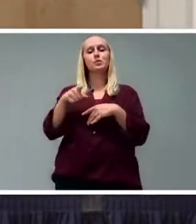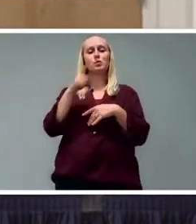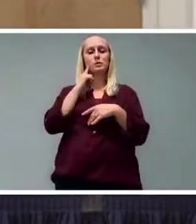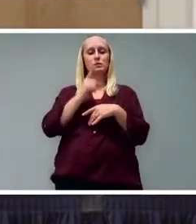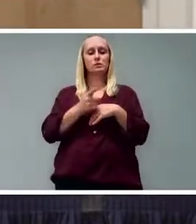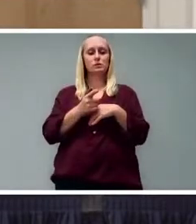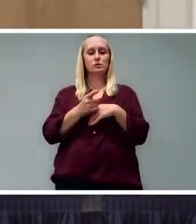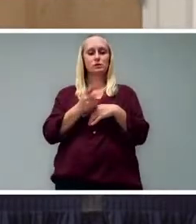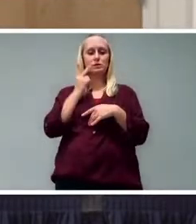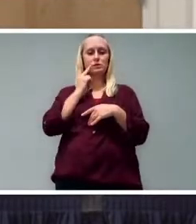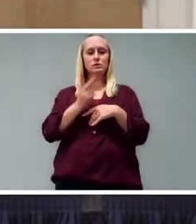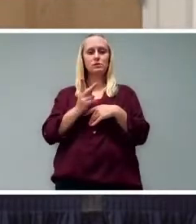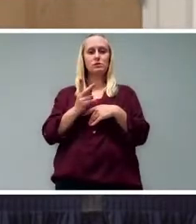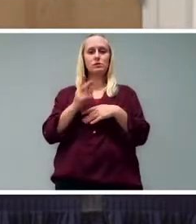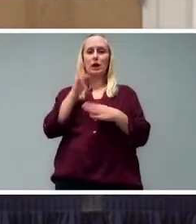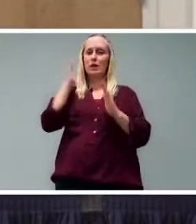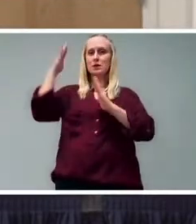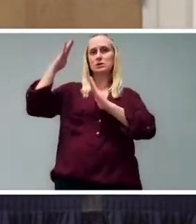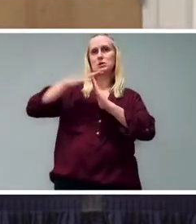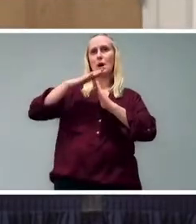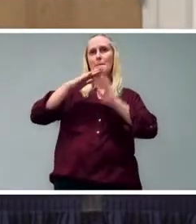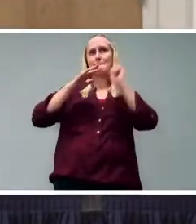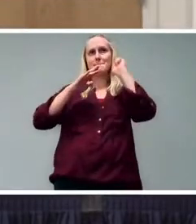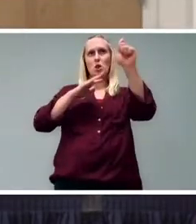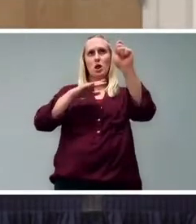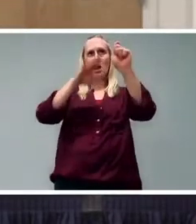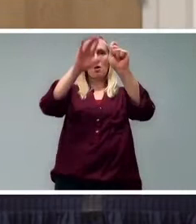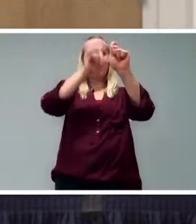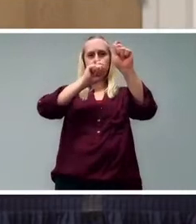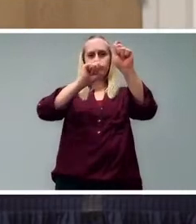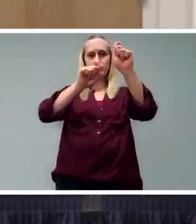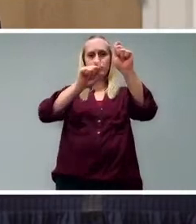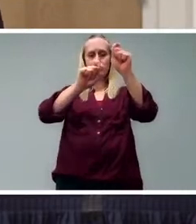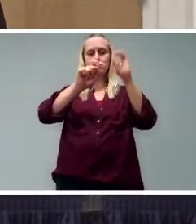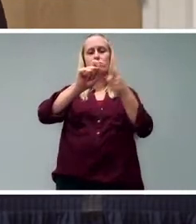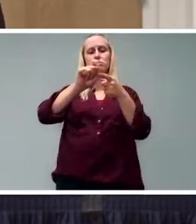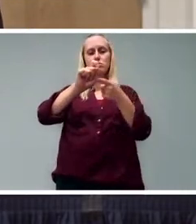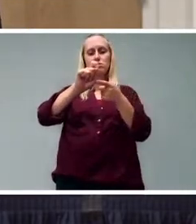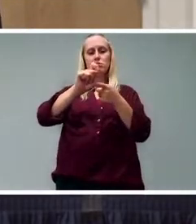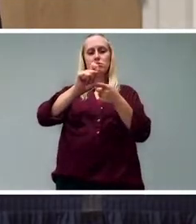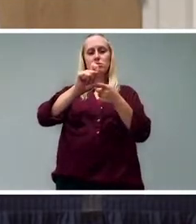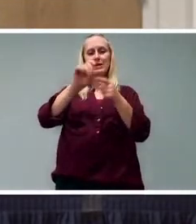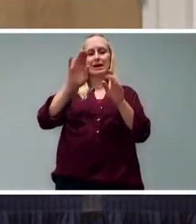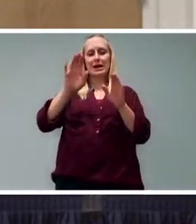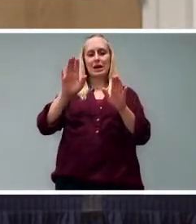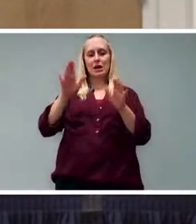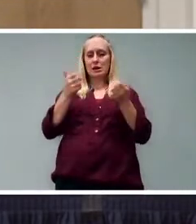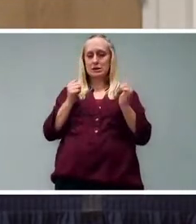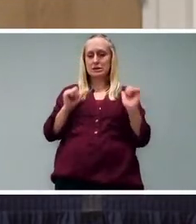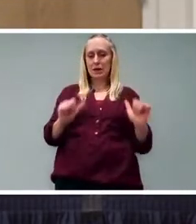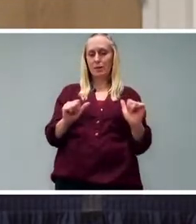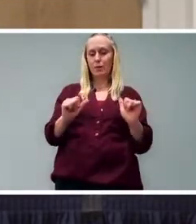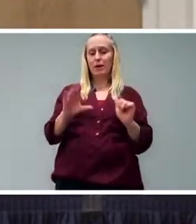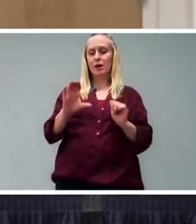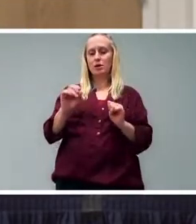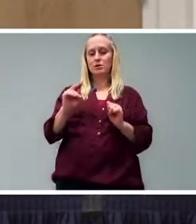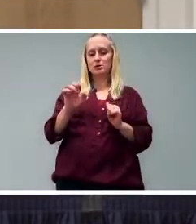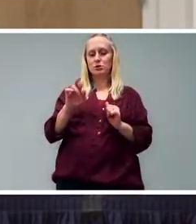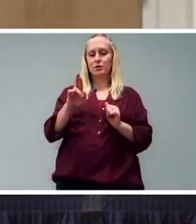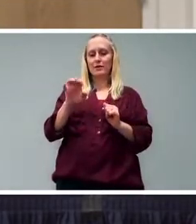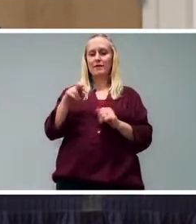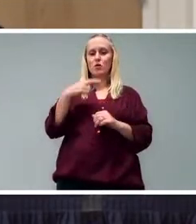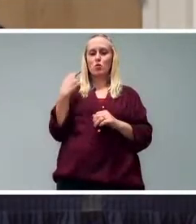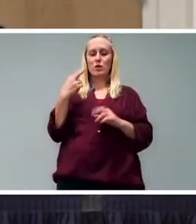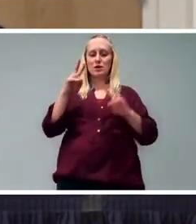bullet at the top and then the sub-bullet beneath that, you'll see, in an effort to be conservative, risk modeling for exposure to